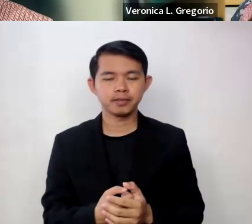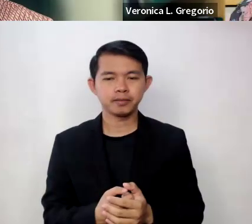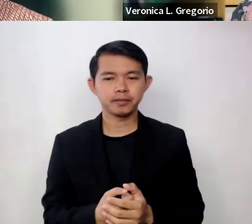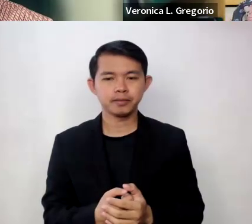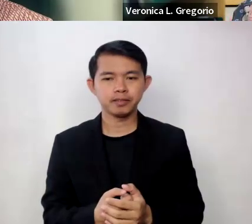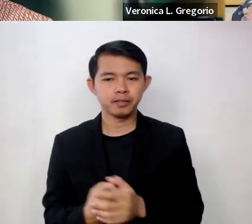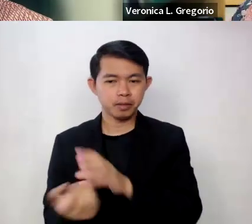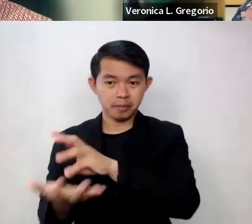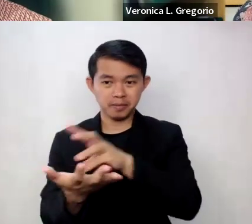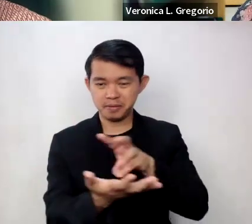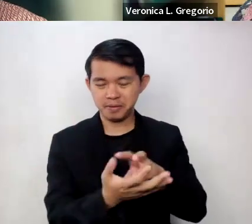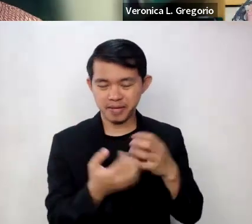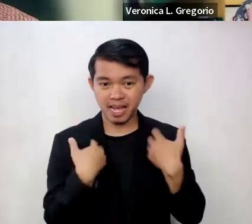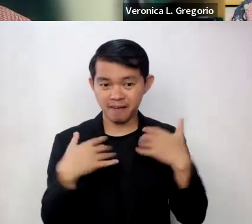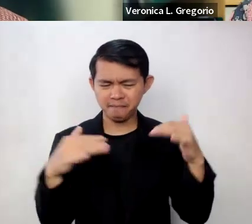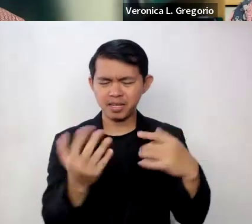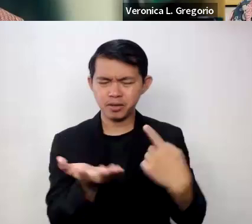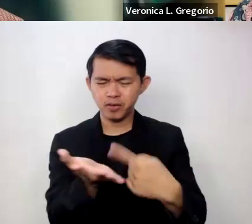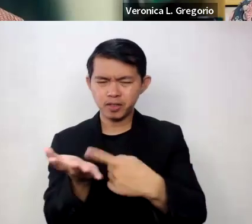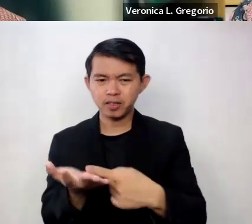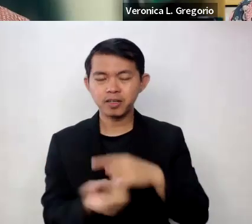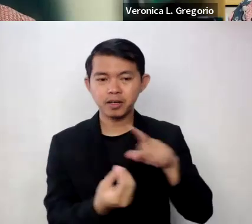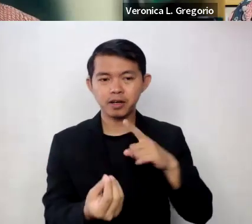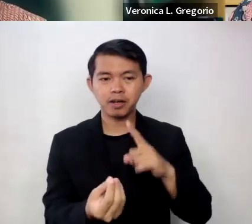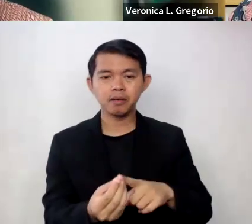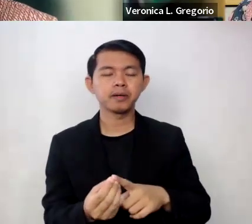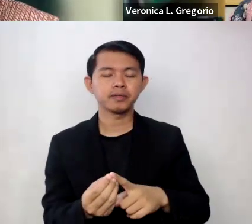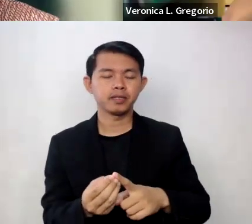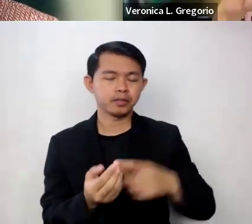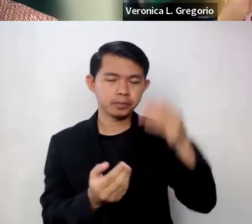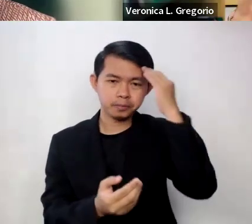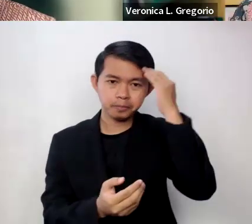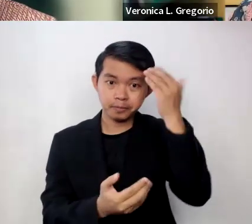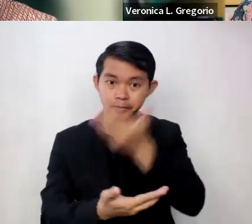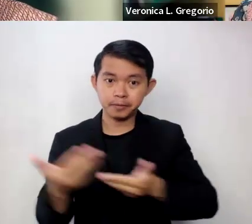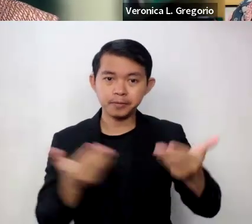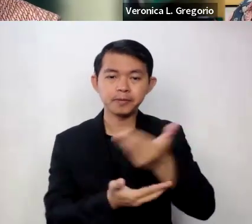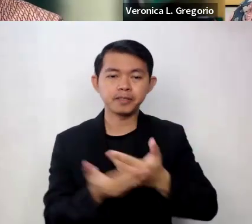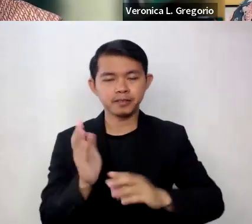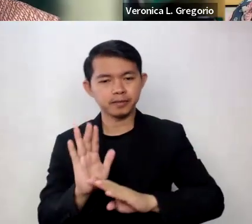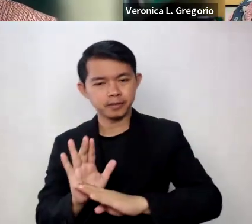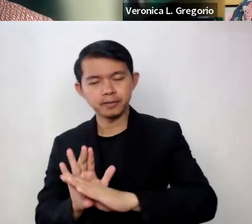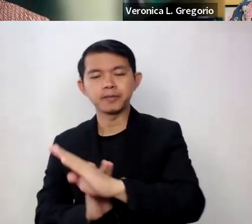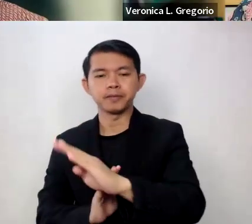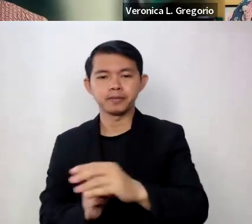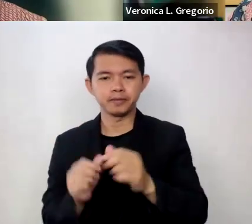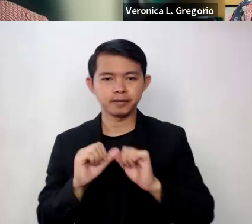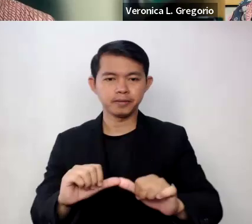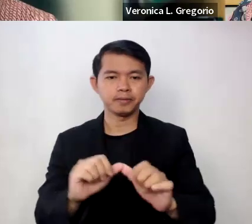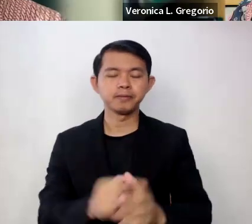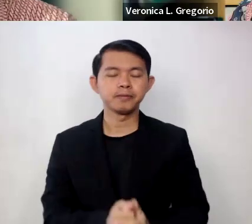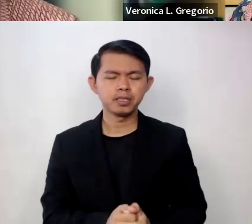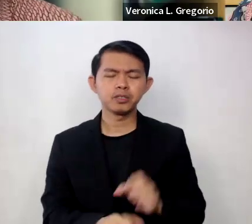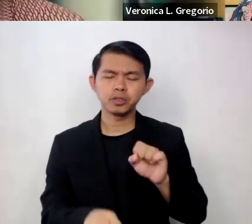how the knowledge, production is developing as well. So I think those 2 points from me.